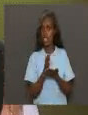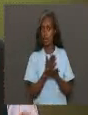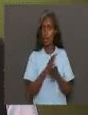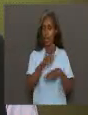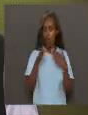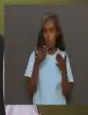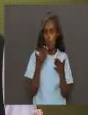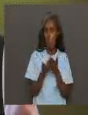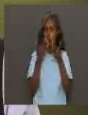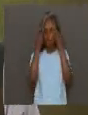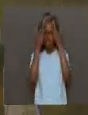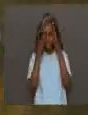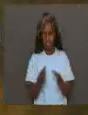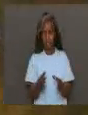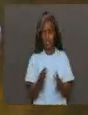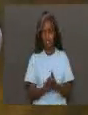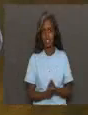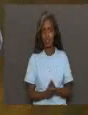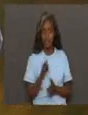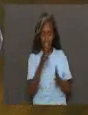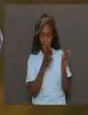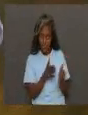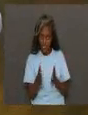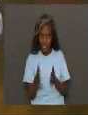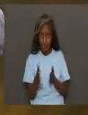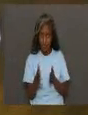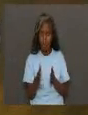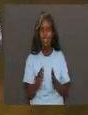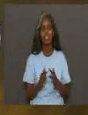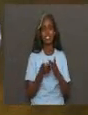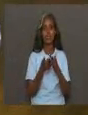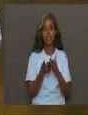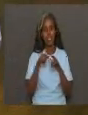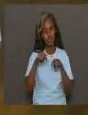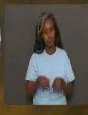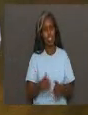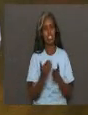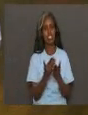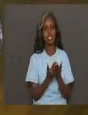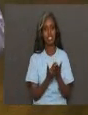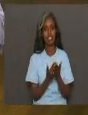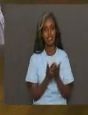all determinants. Are you ready? Let us begin today's lesson.